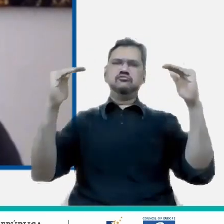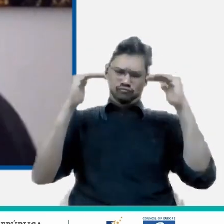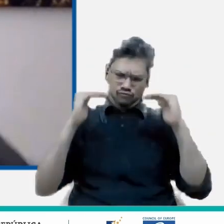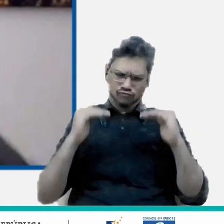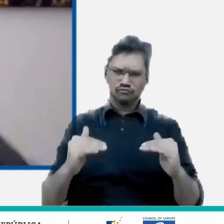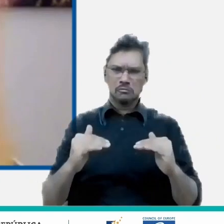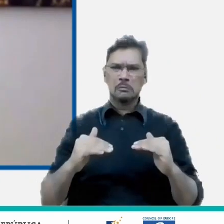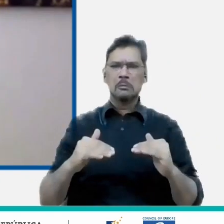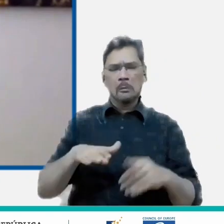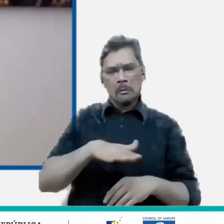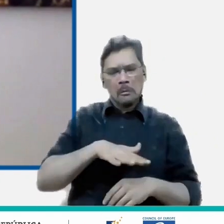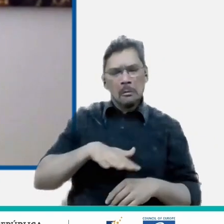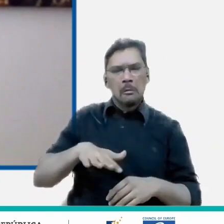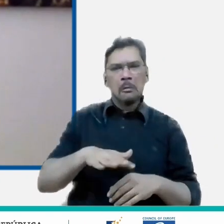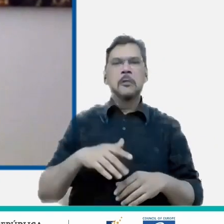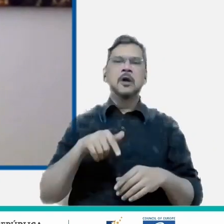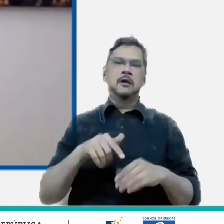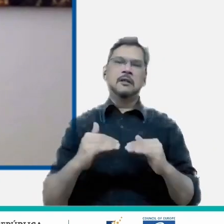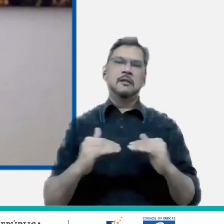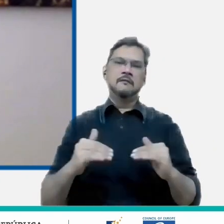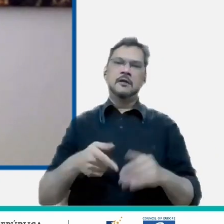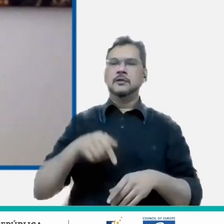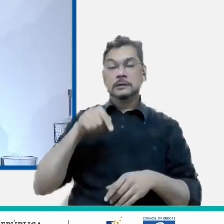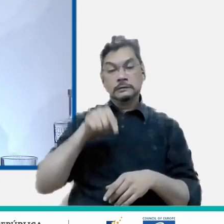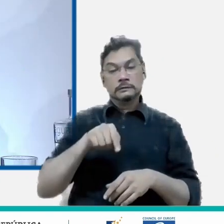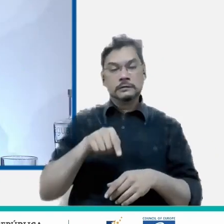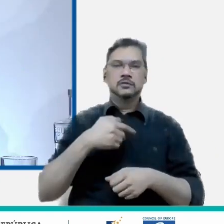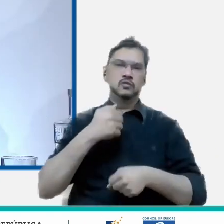is done, and people are working and need the most support.